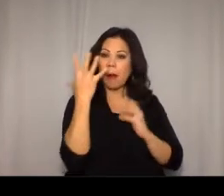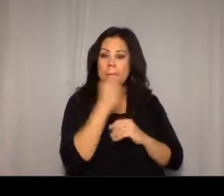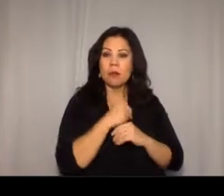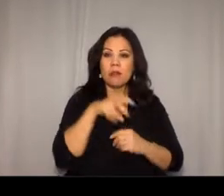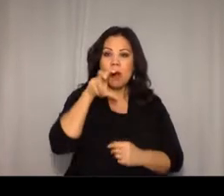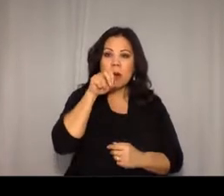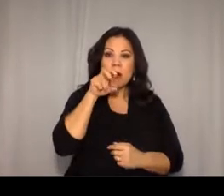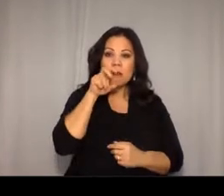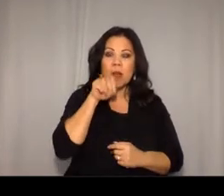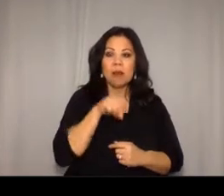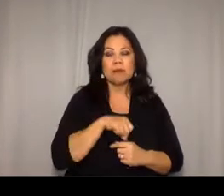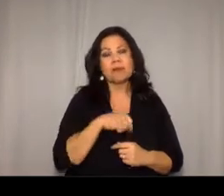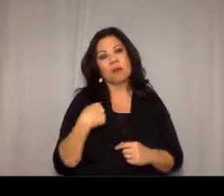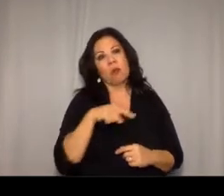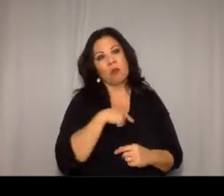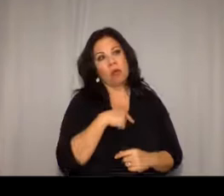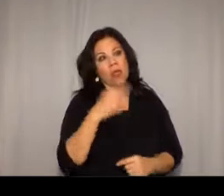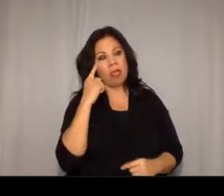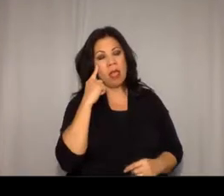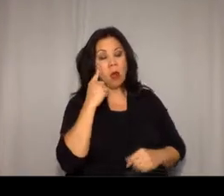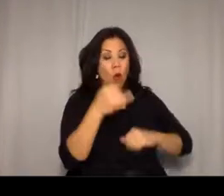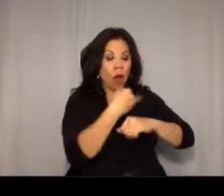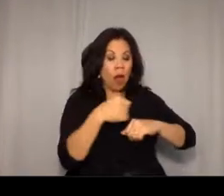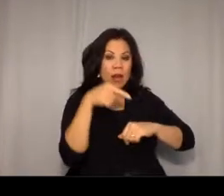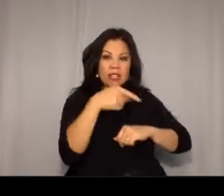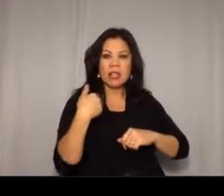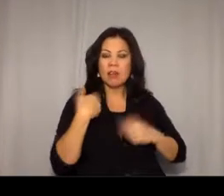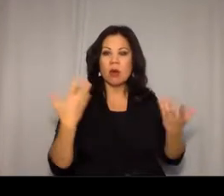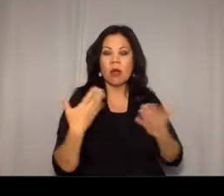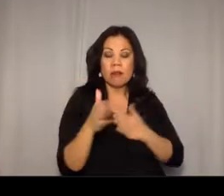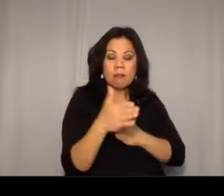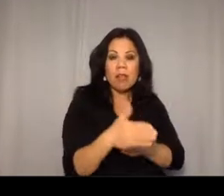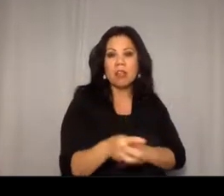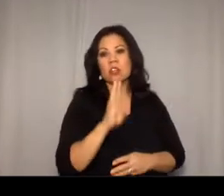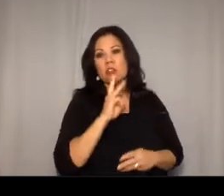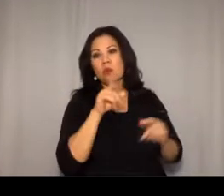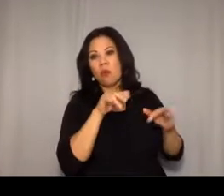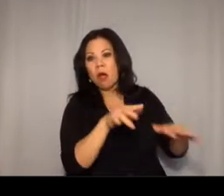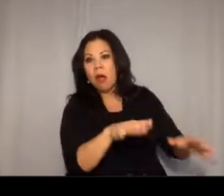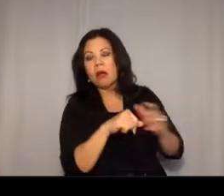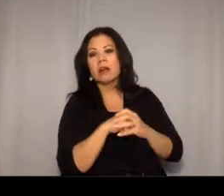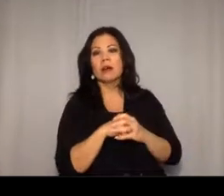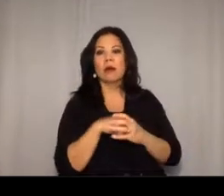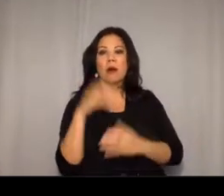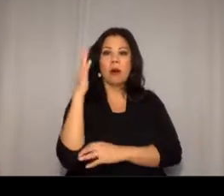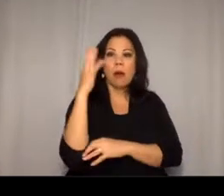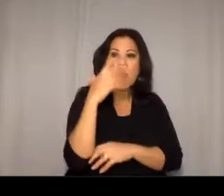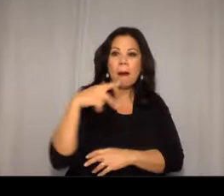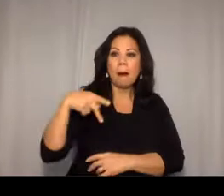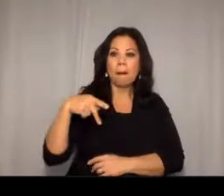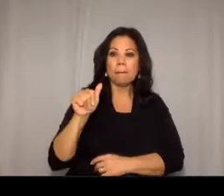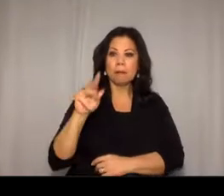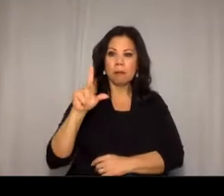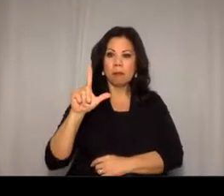know, when we think about islands, there's water, so there's fish, there's palm trees, so that means there's